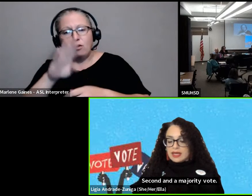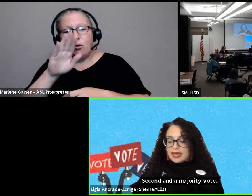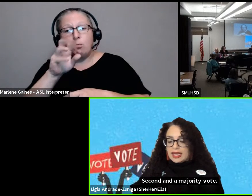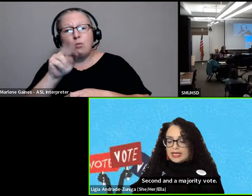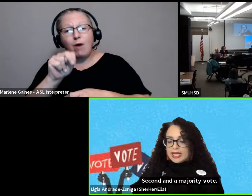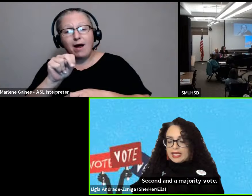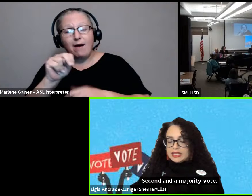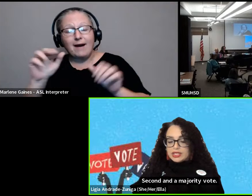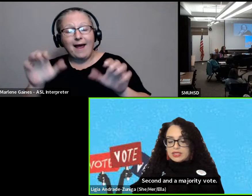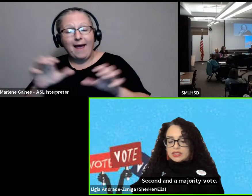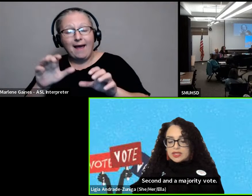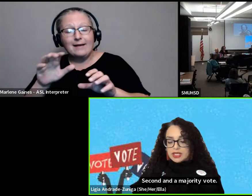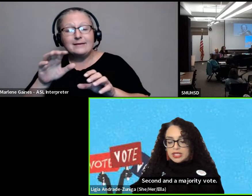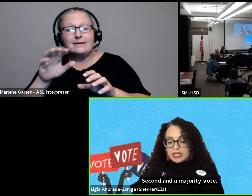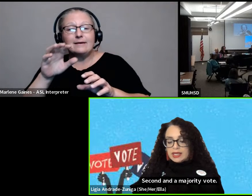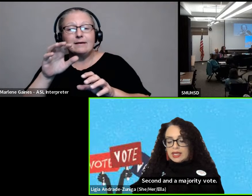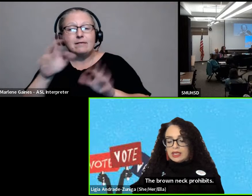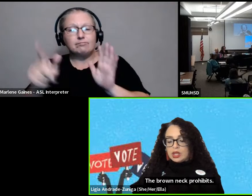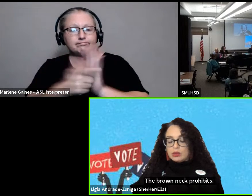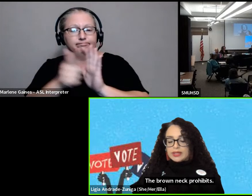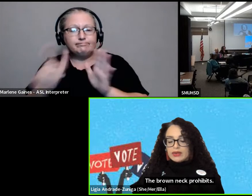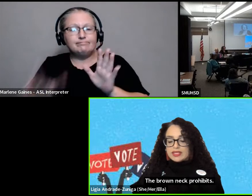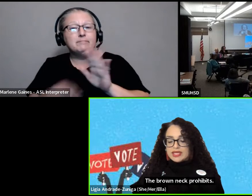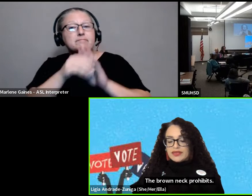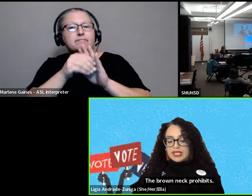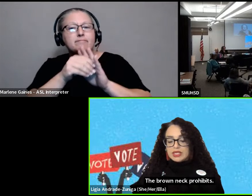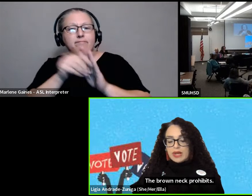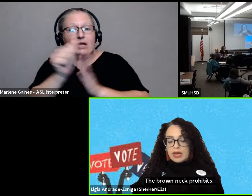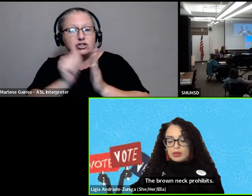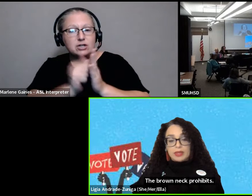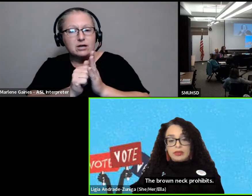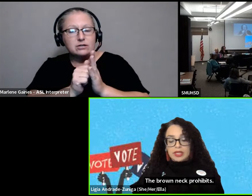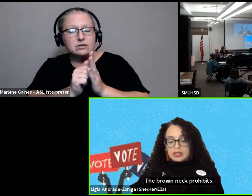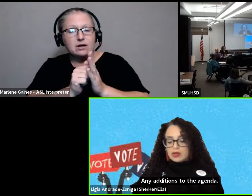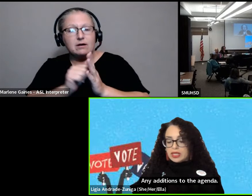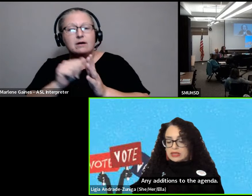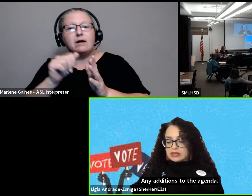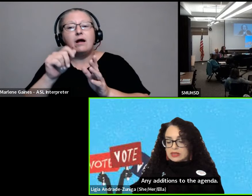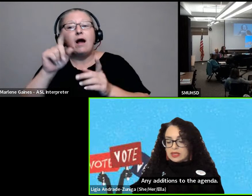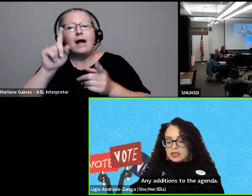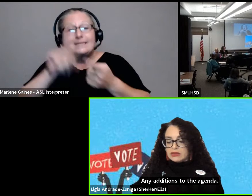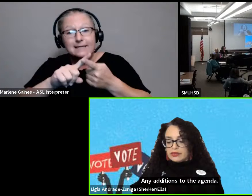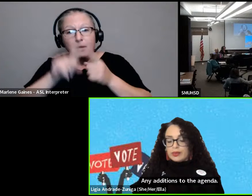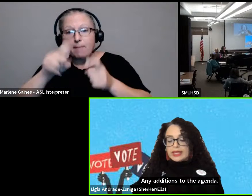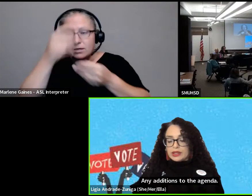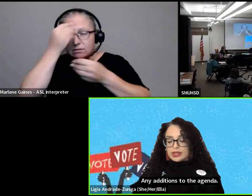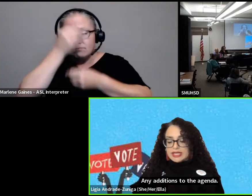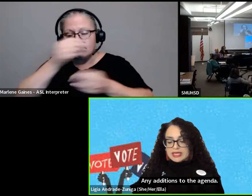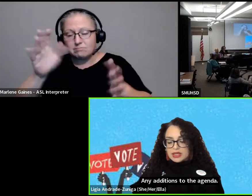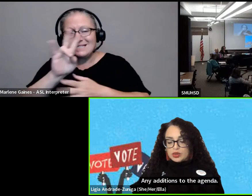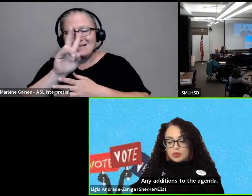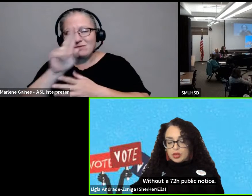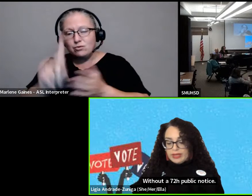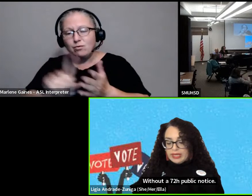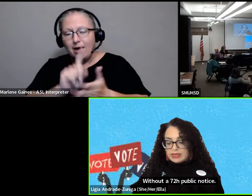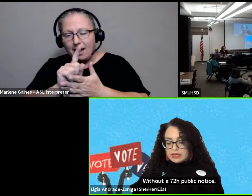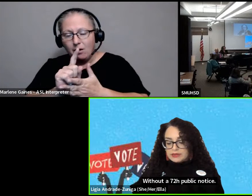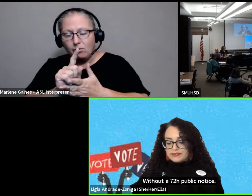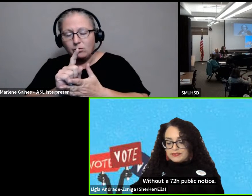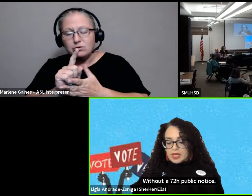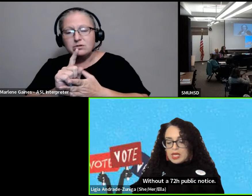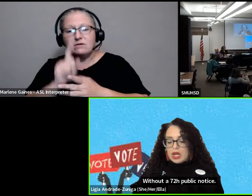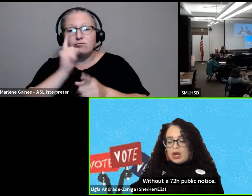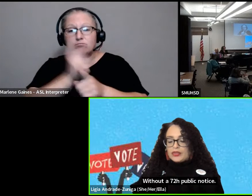prohibits any additions to the agenda without a 72-hour public notice for regularly scheduled board